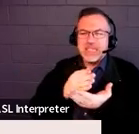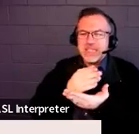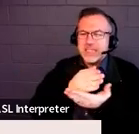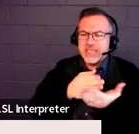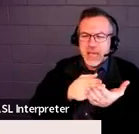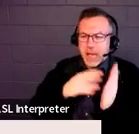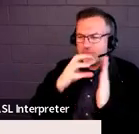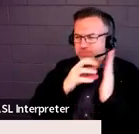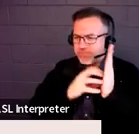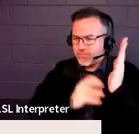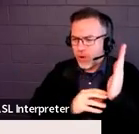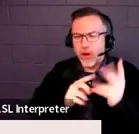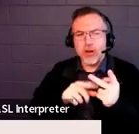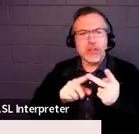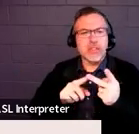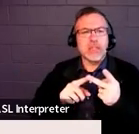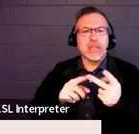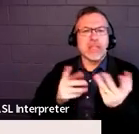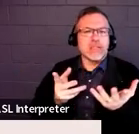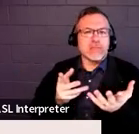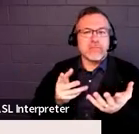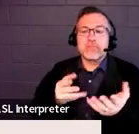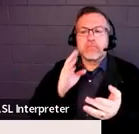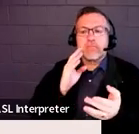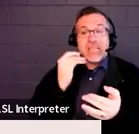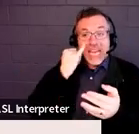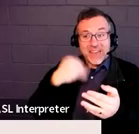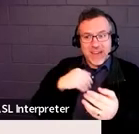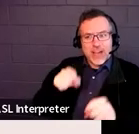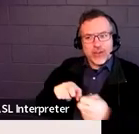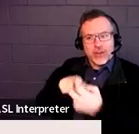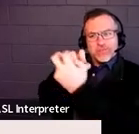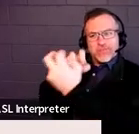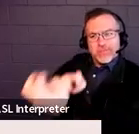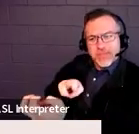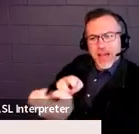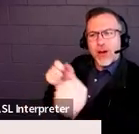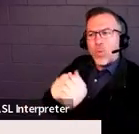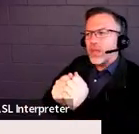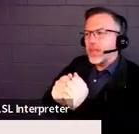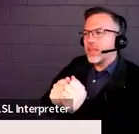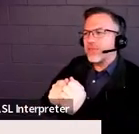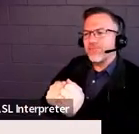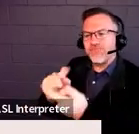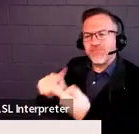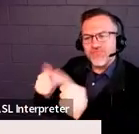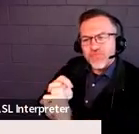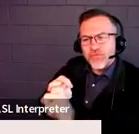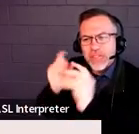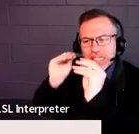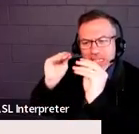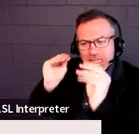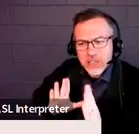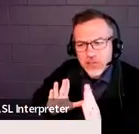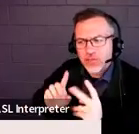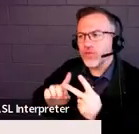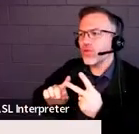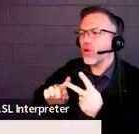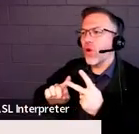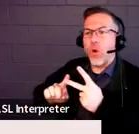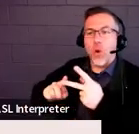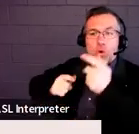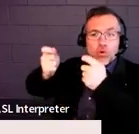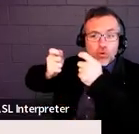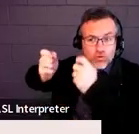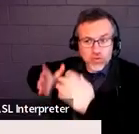speaking through it, whether it was with another teacher, with another director, or another peer in that also leads